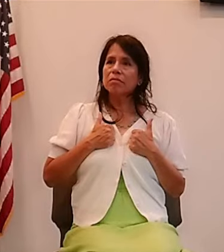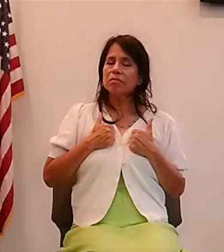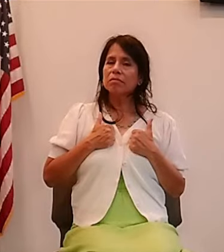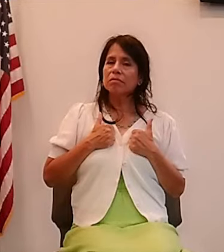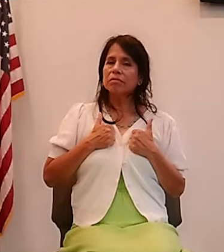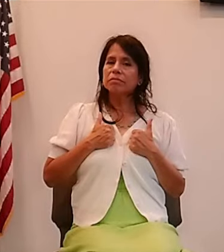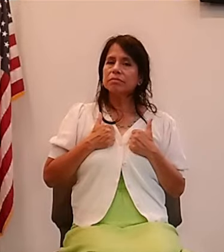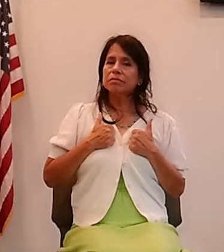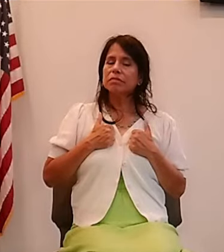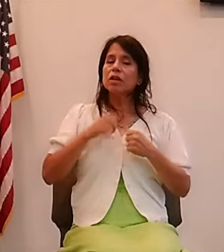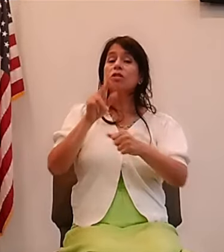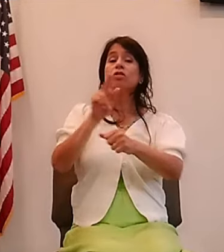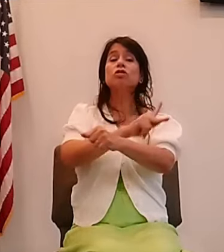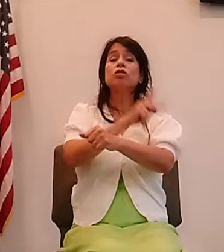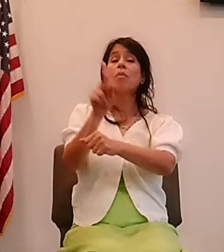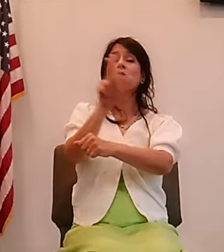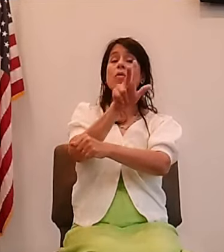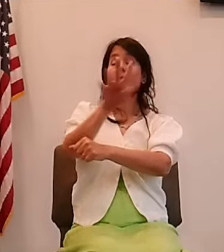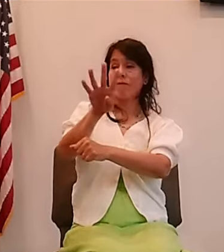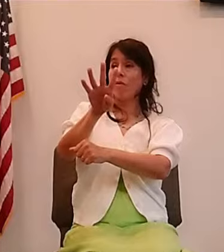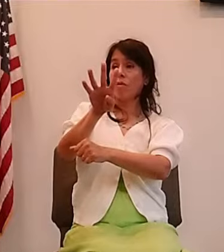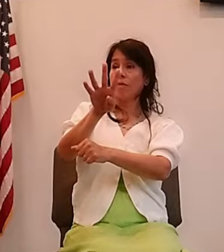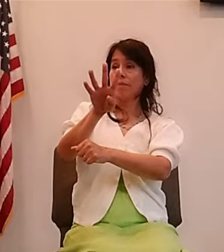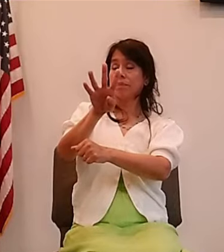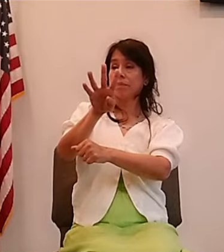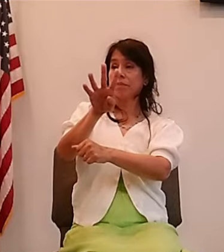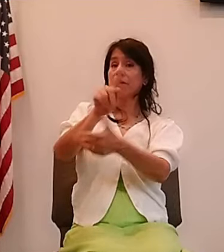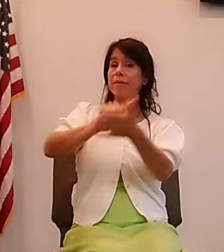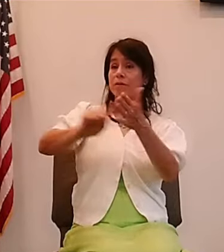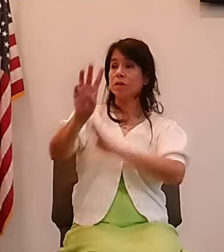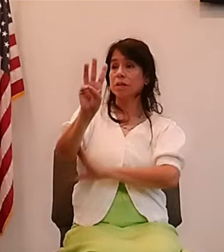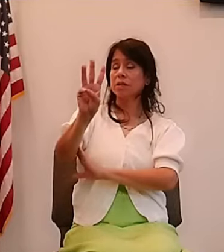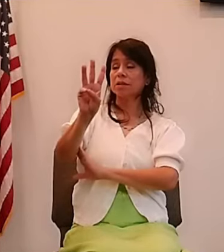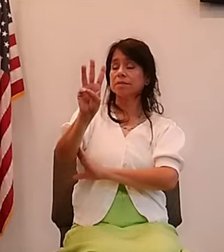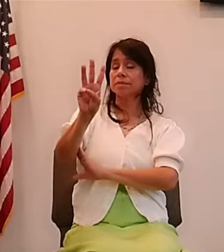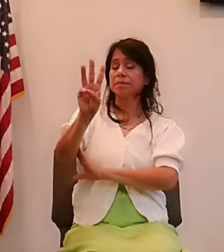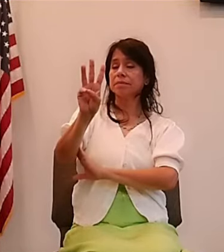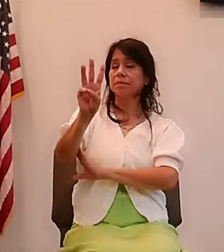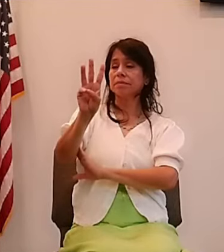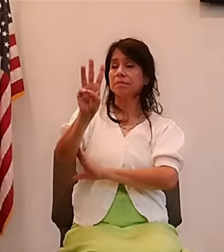Psalm 34 says in verse 6,